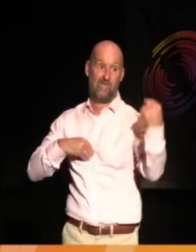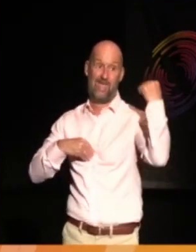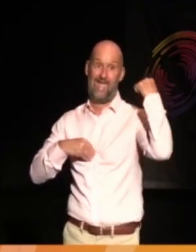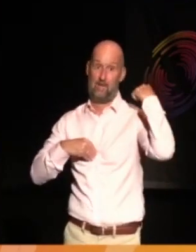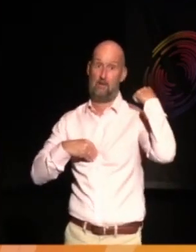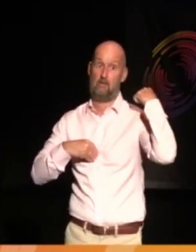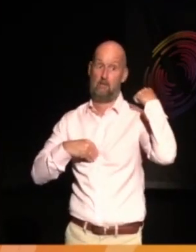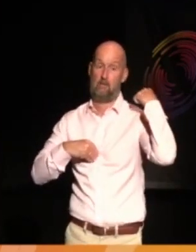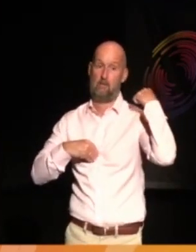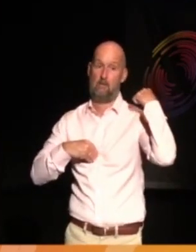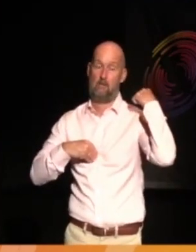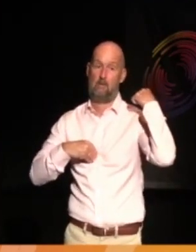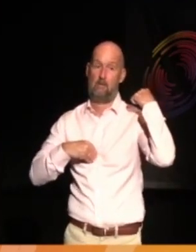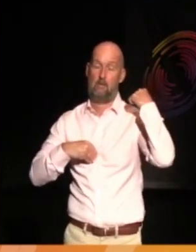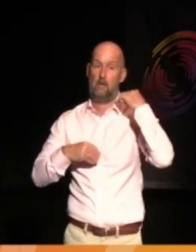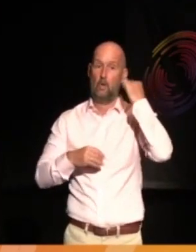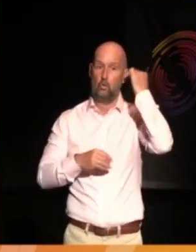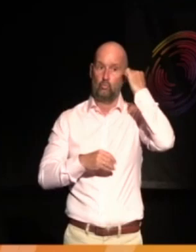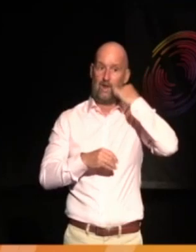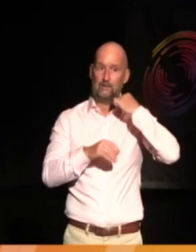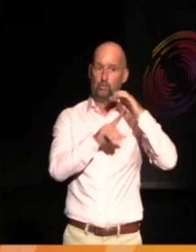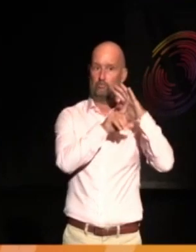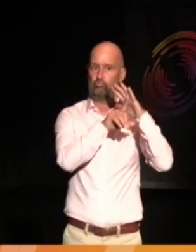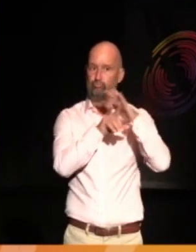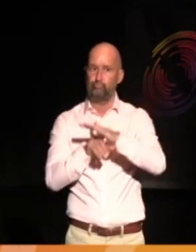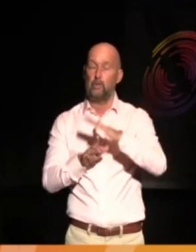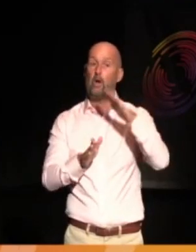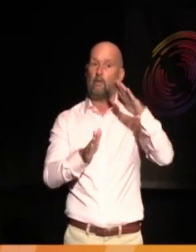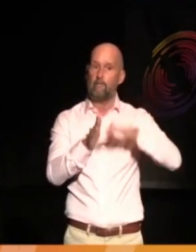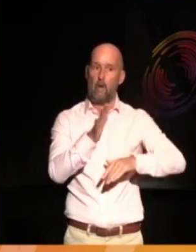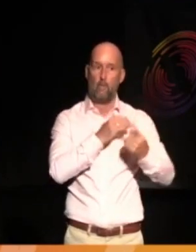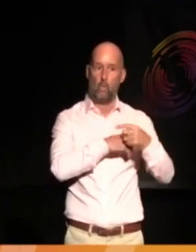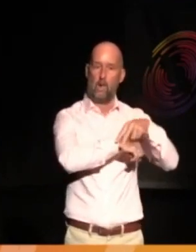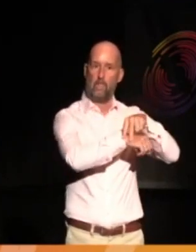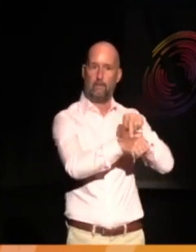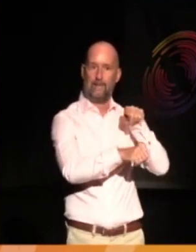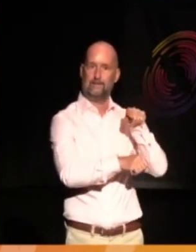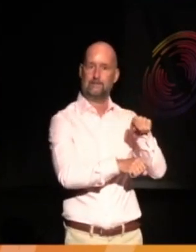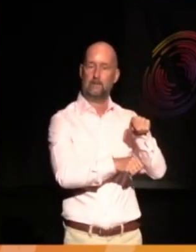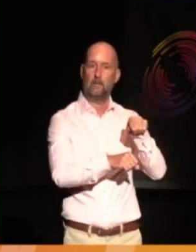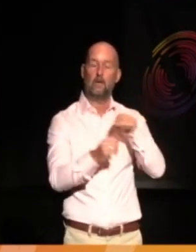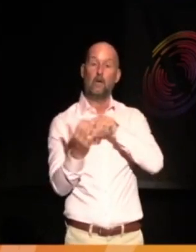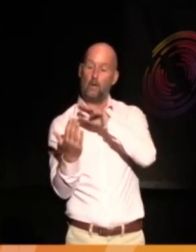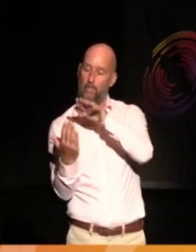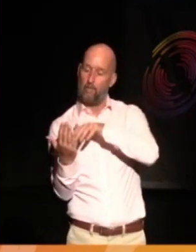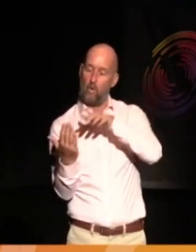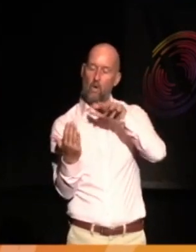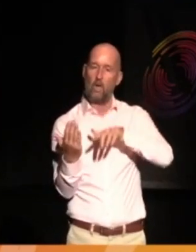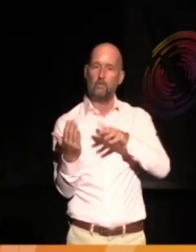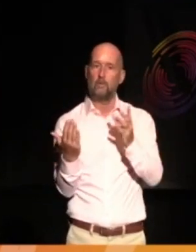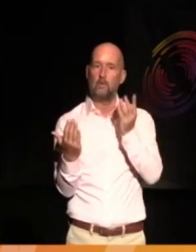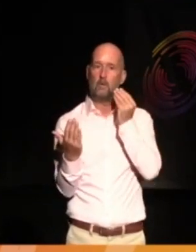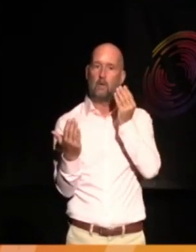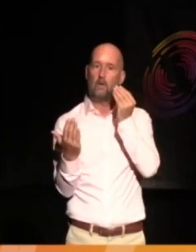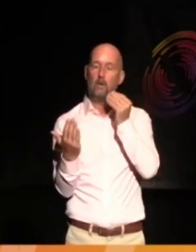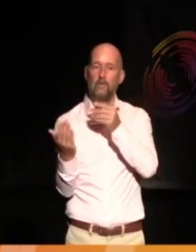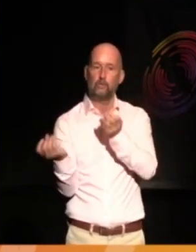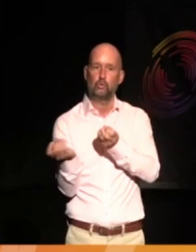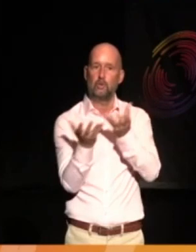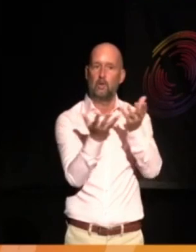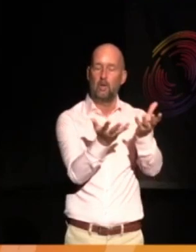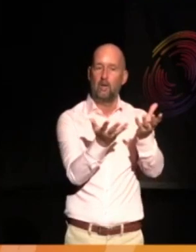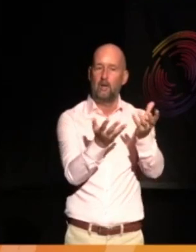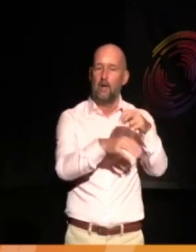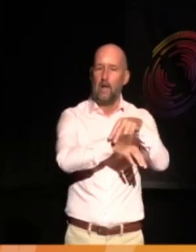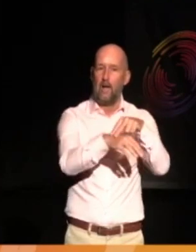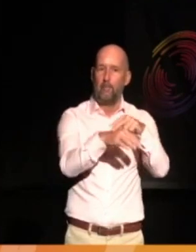was racial injustice via the police, that all of those poems can be listened to probably at a police conference with